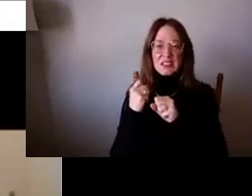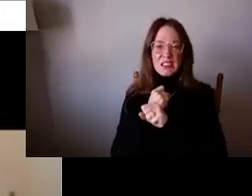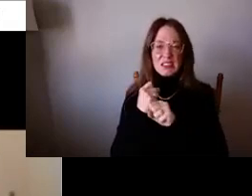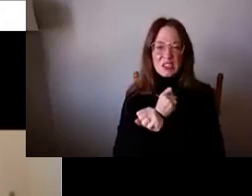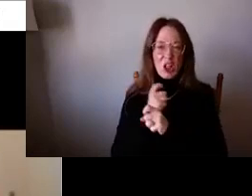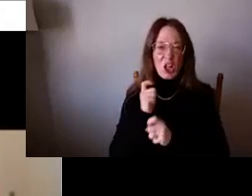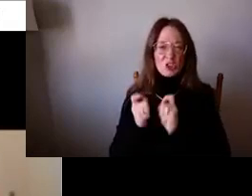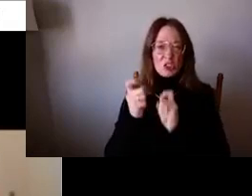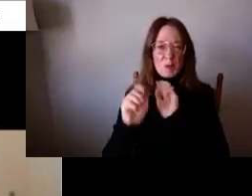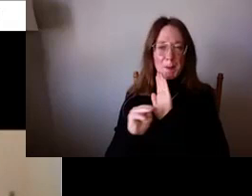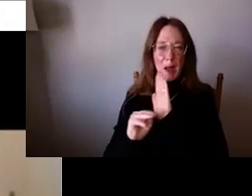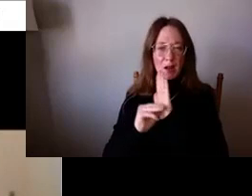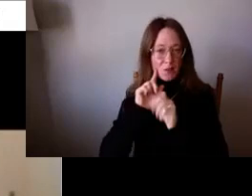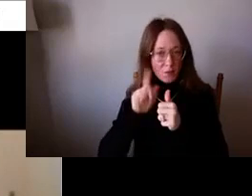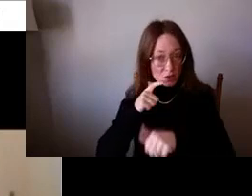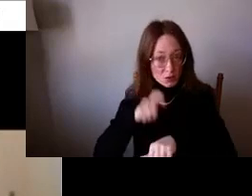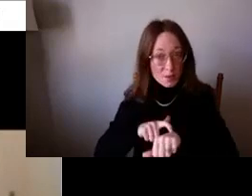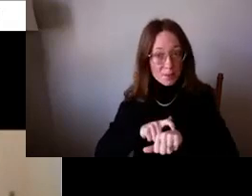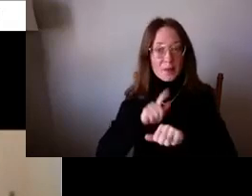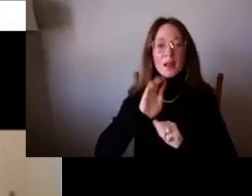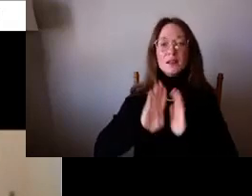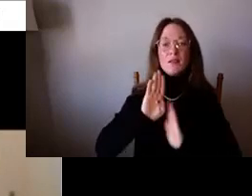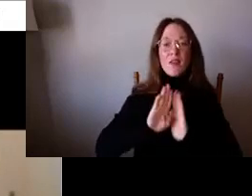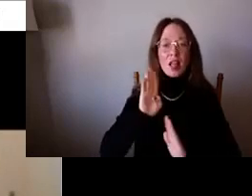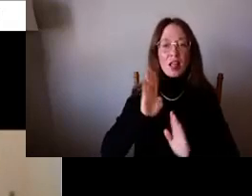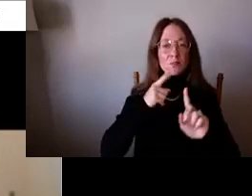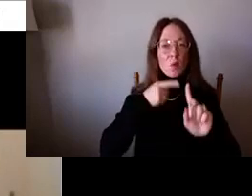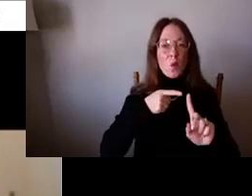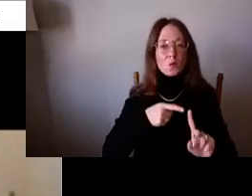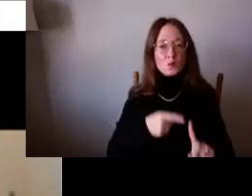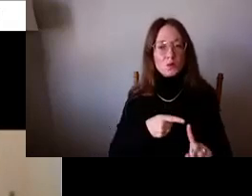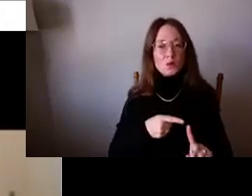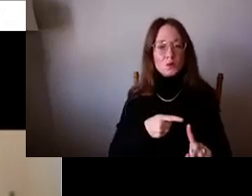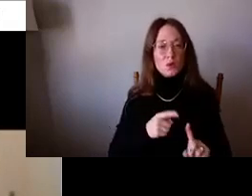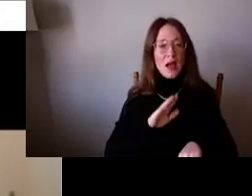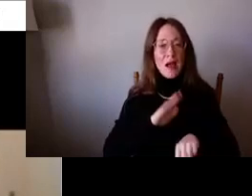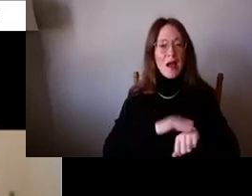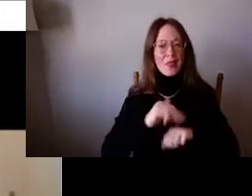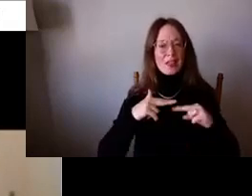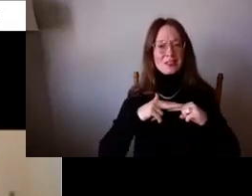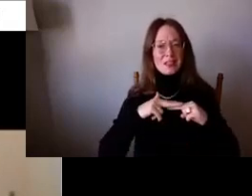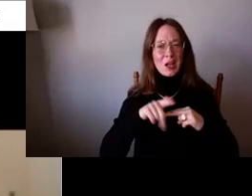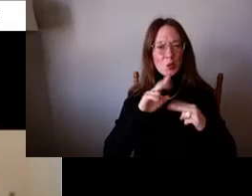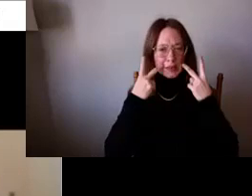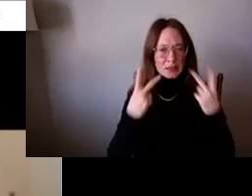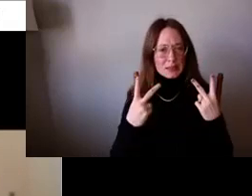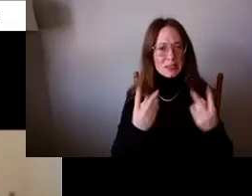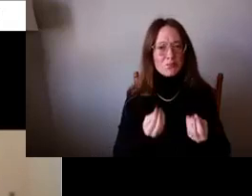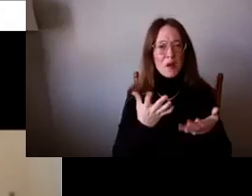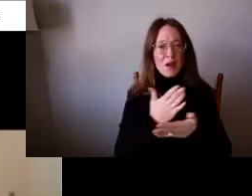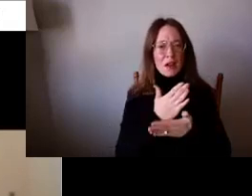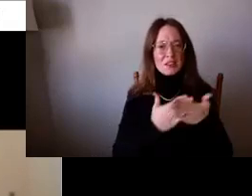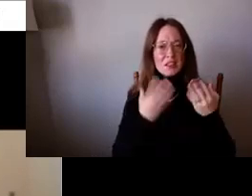first time to develop these goals. And on this slide, you'll see we've provided some information about